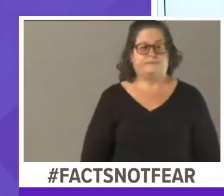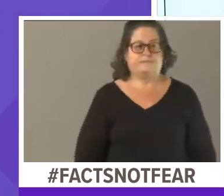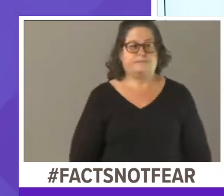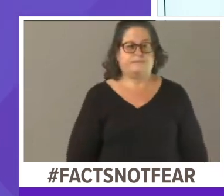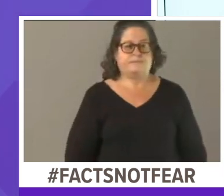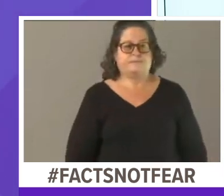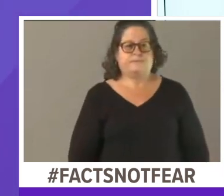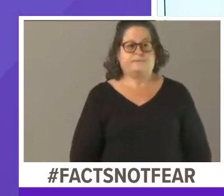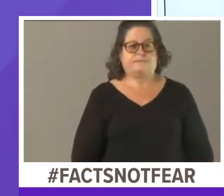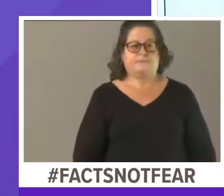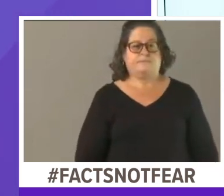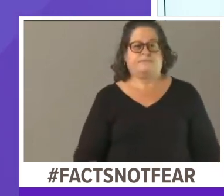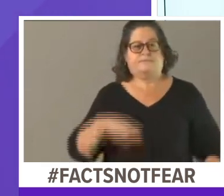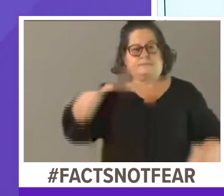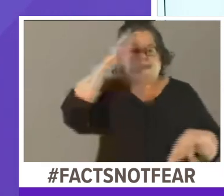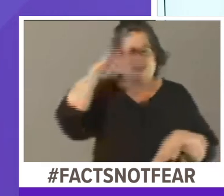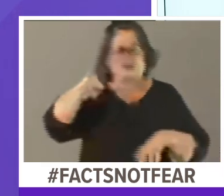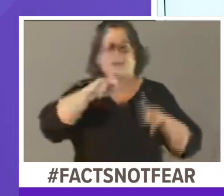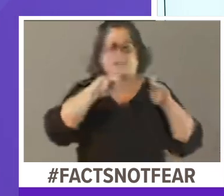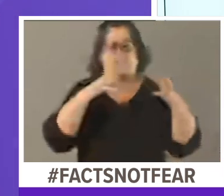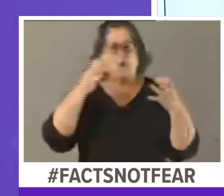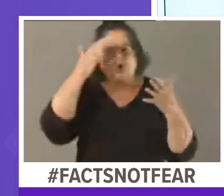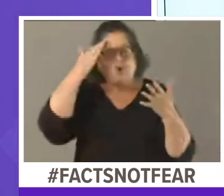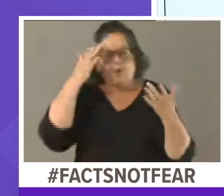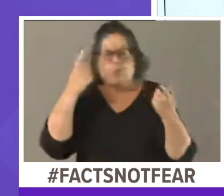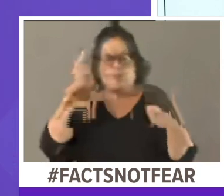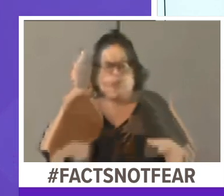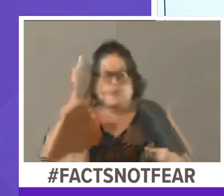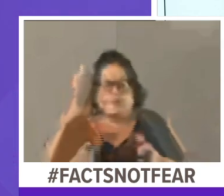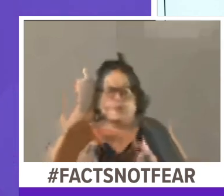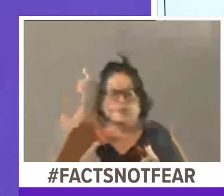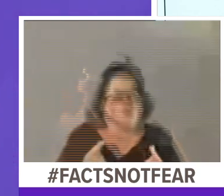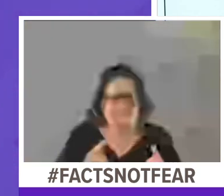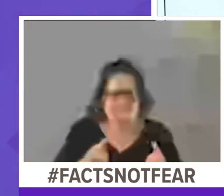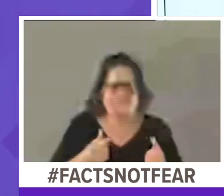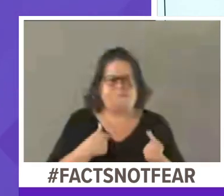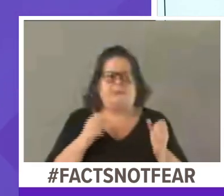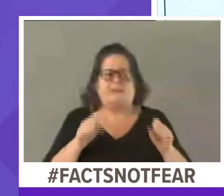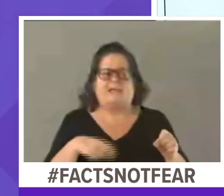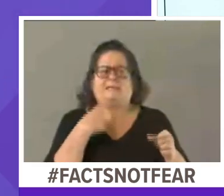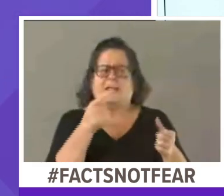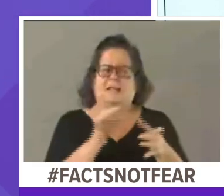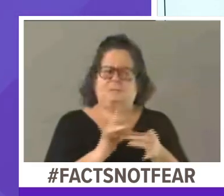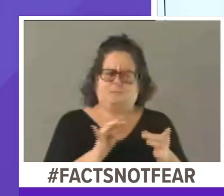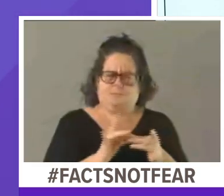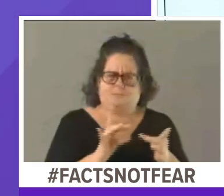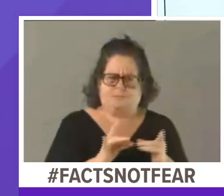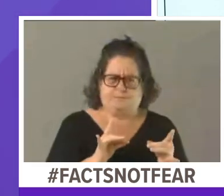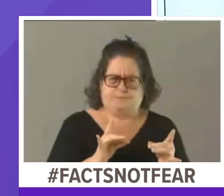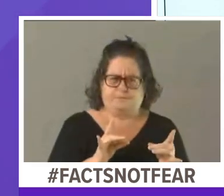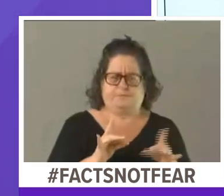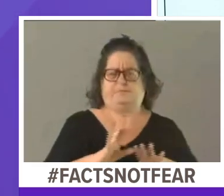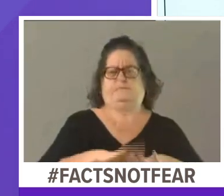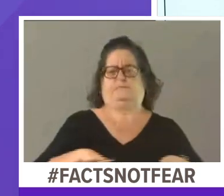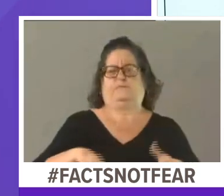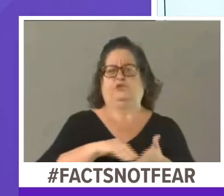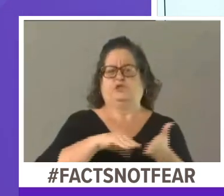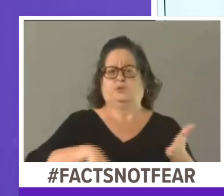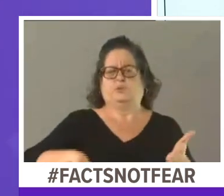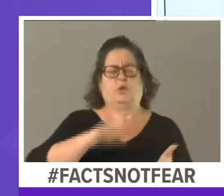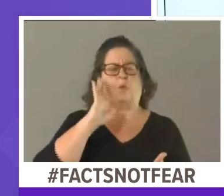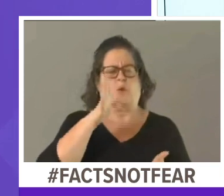be learning in the fall. We're going to do our best to conduct the most positive educational year